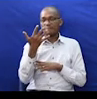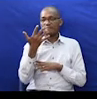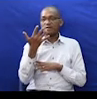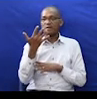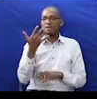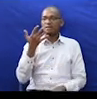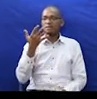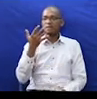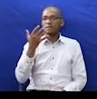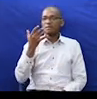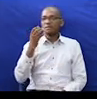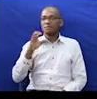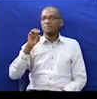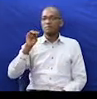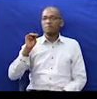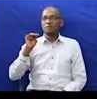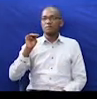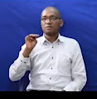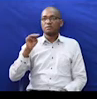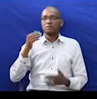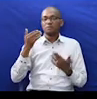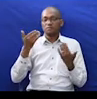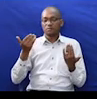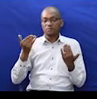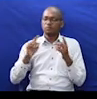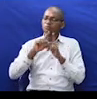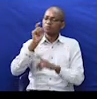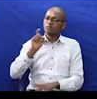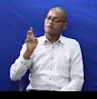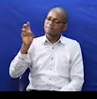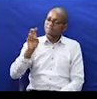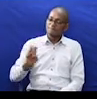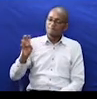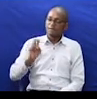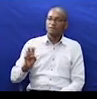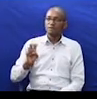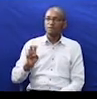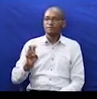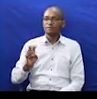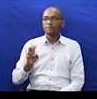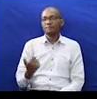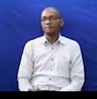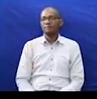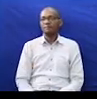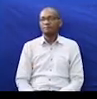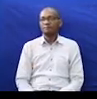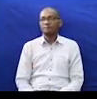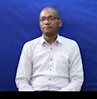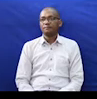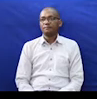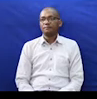My equation is find, number 1, cosine of the angle A. Number